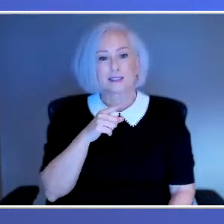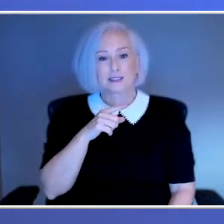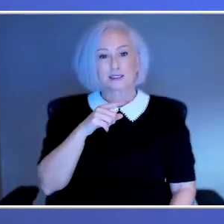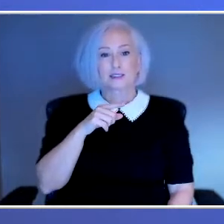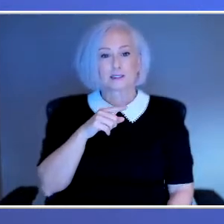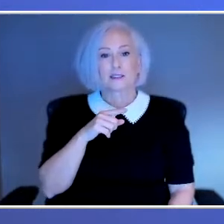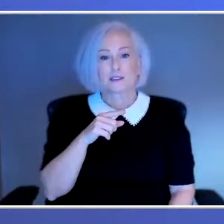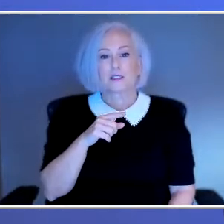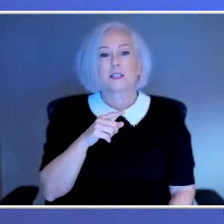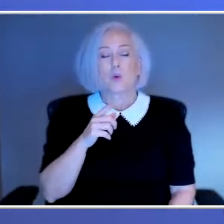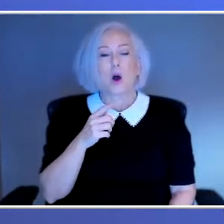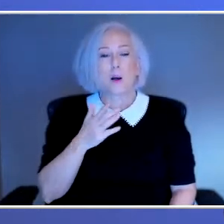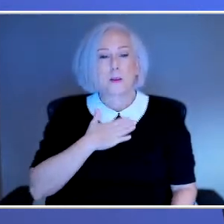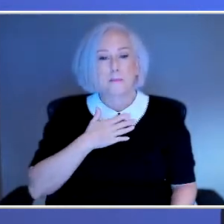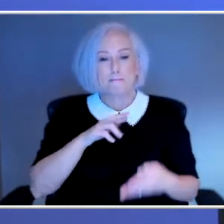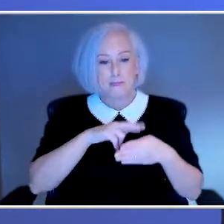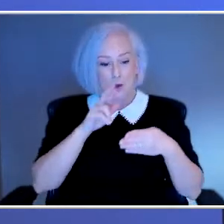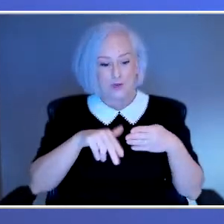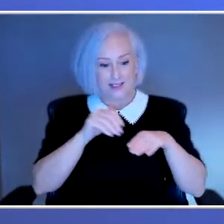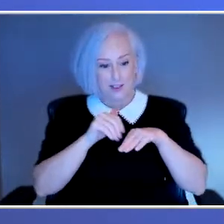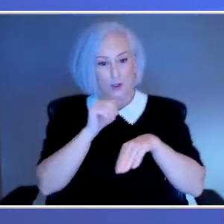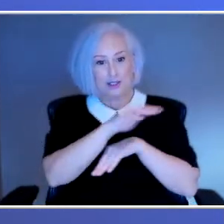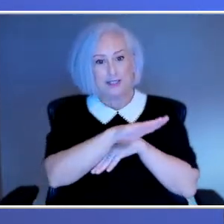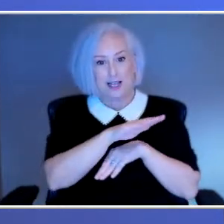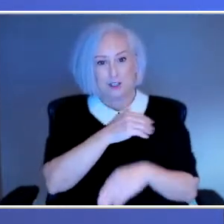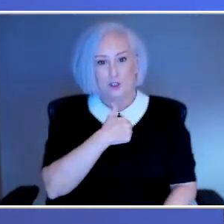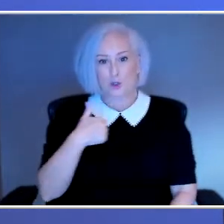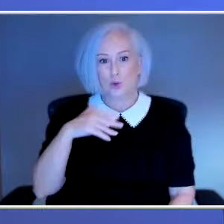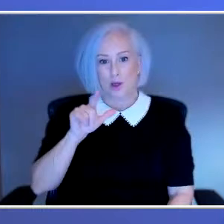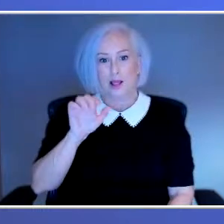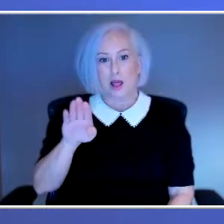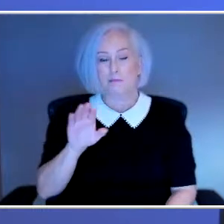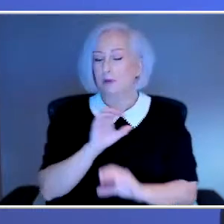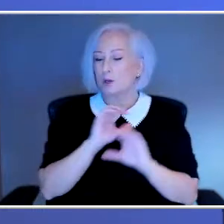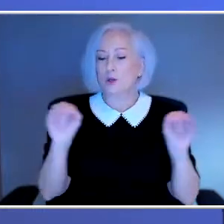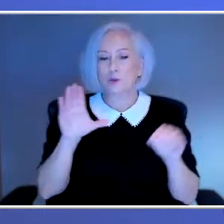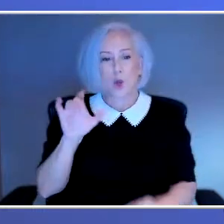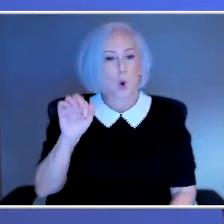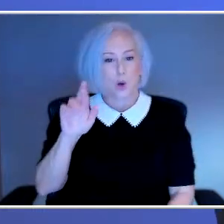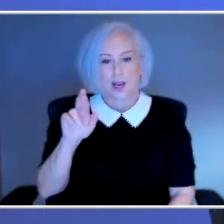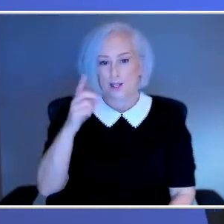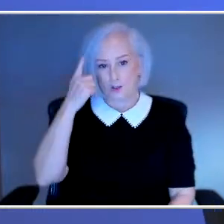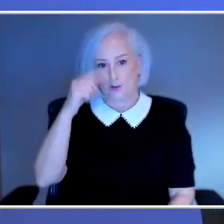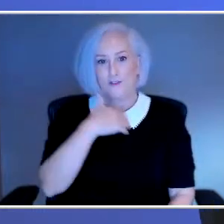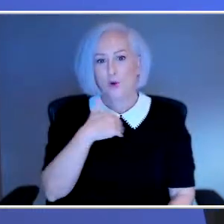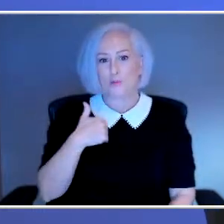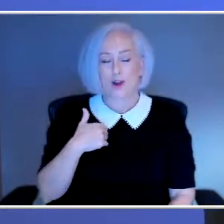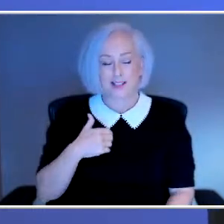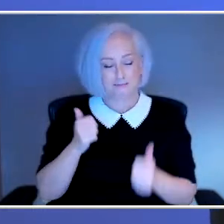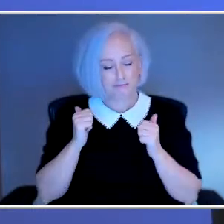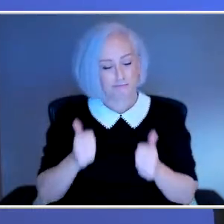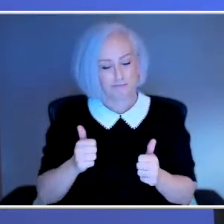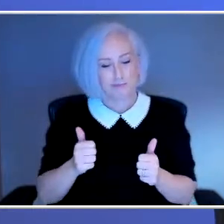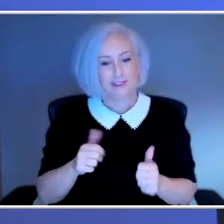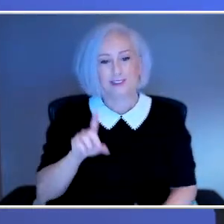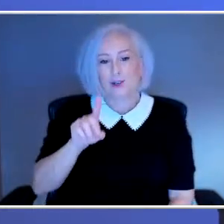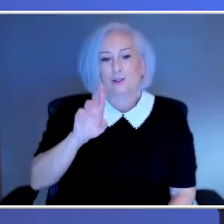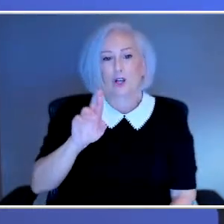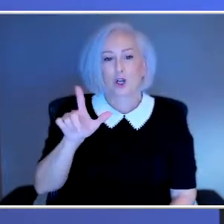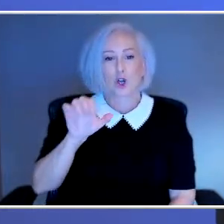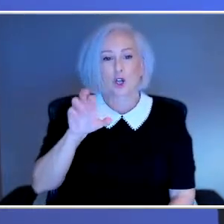out to lab, and I was cancer-free for my breast. So Dr. Larson said, you're good to